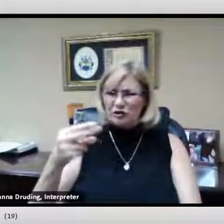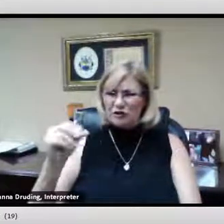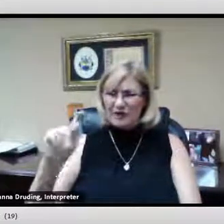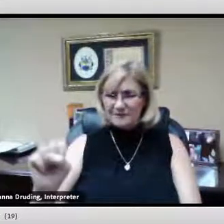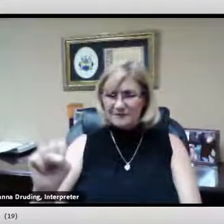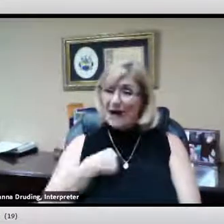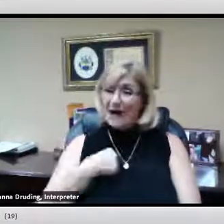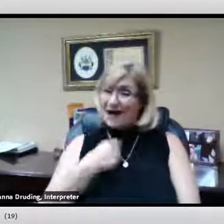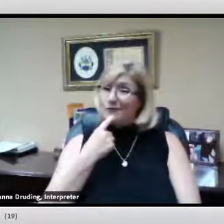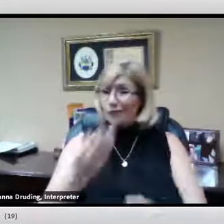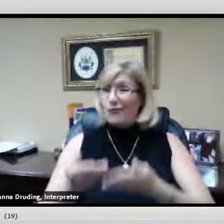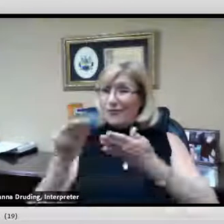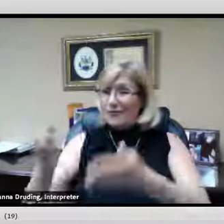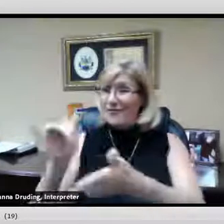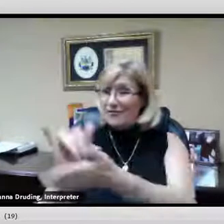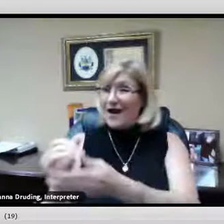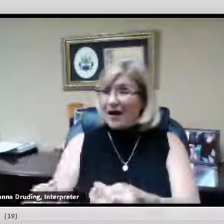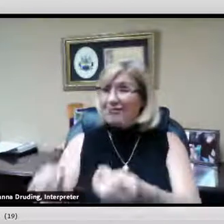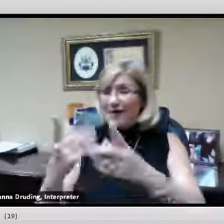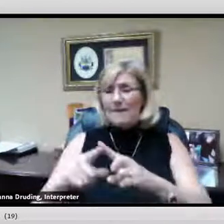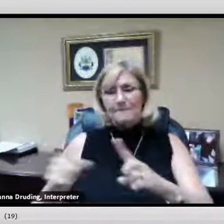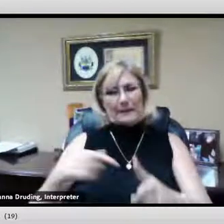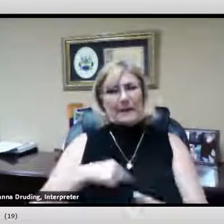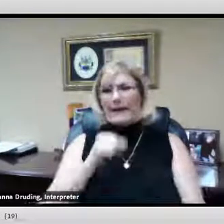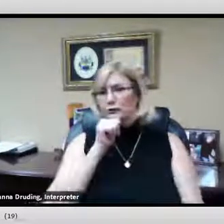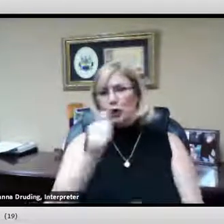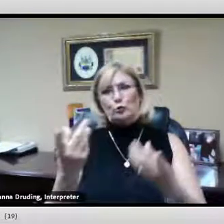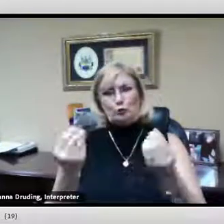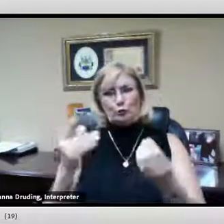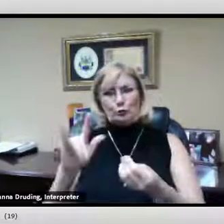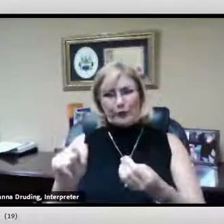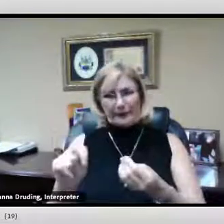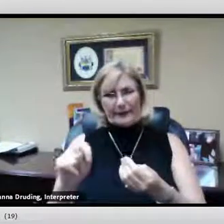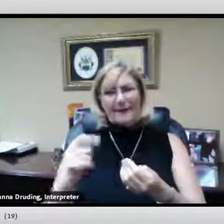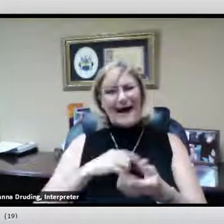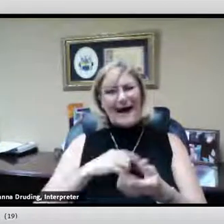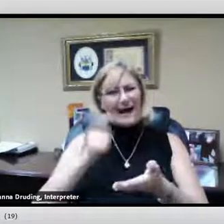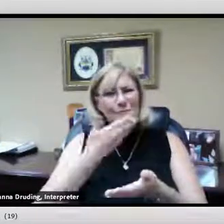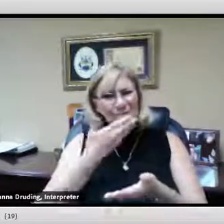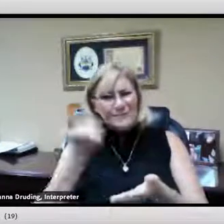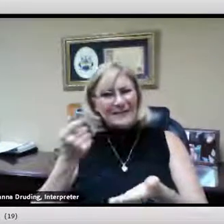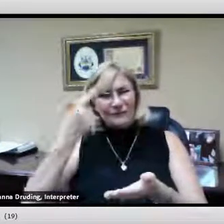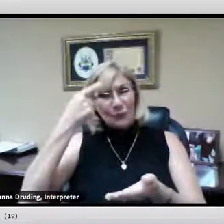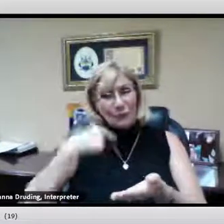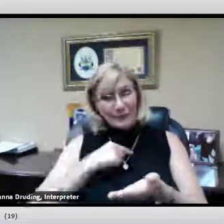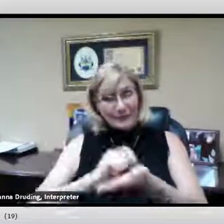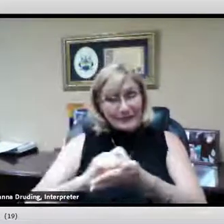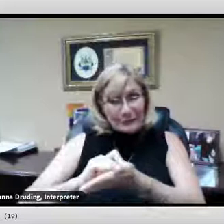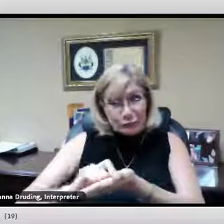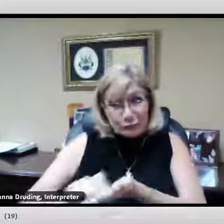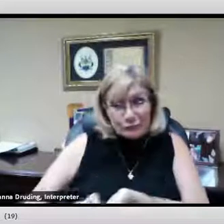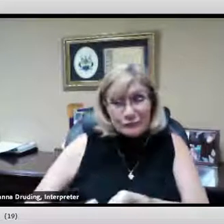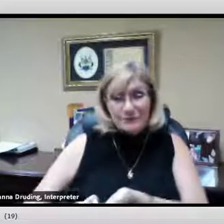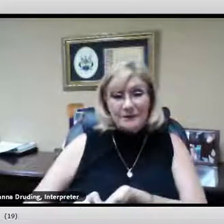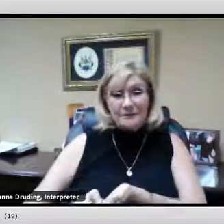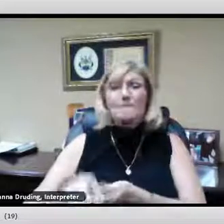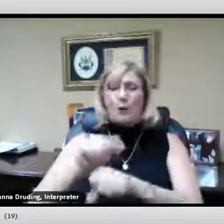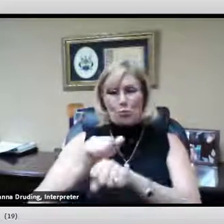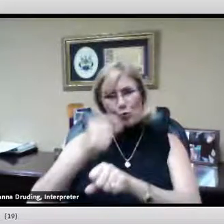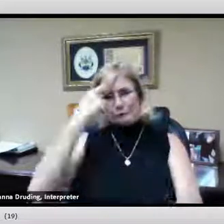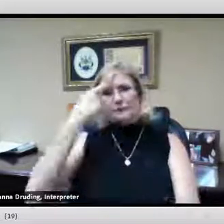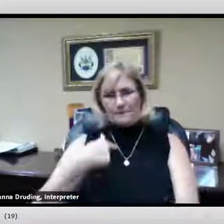it. I work best with written instructions, and so I tend to create documentation that would work